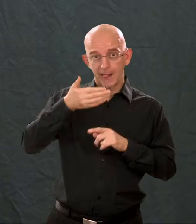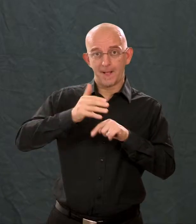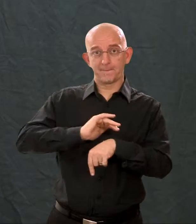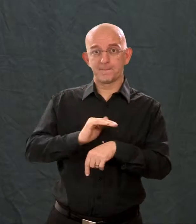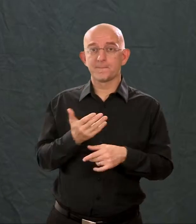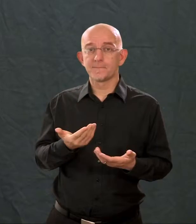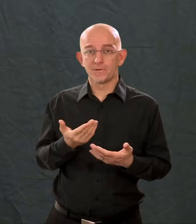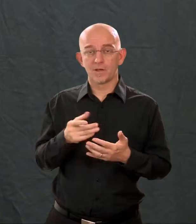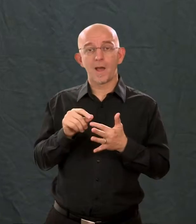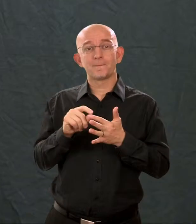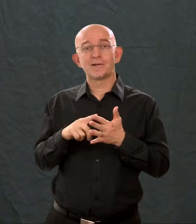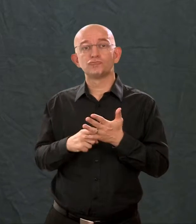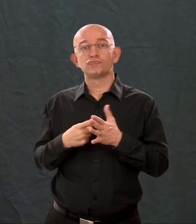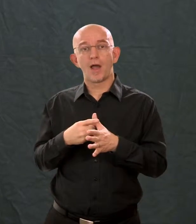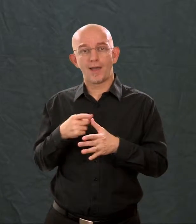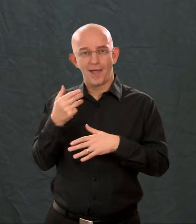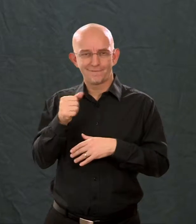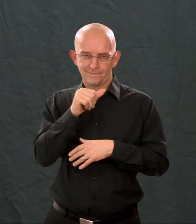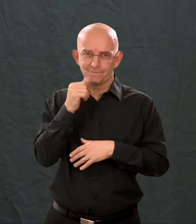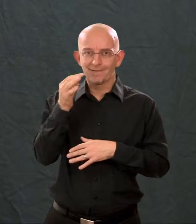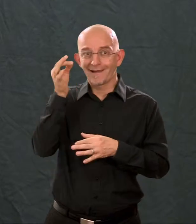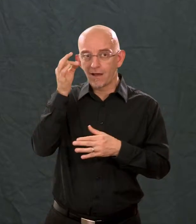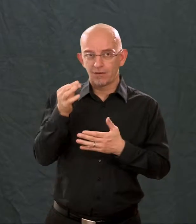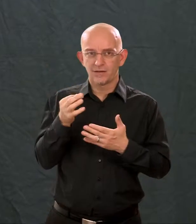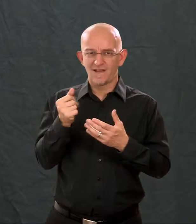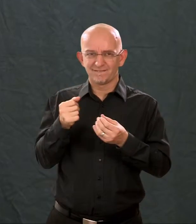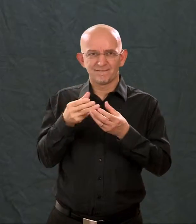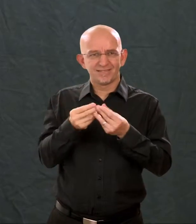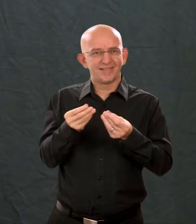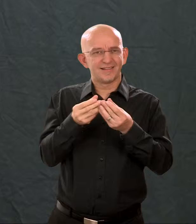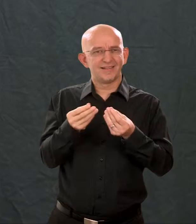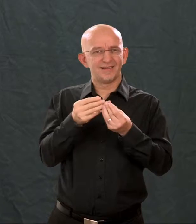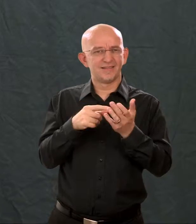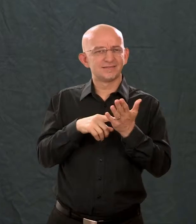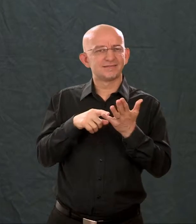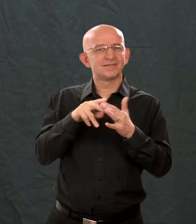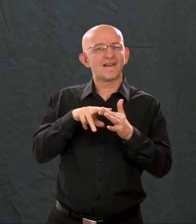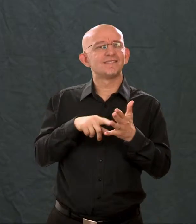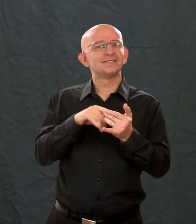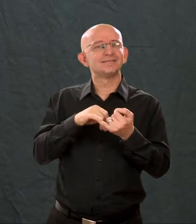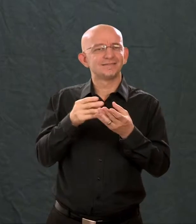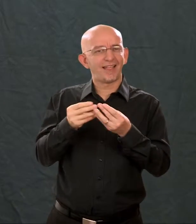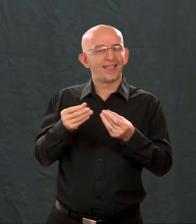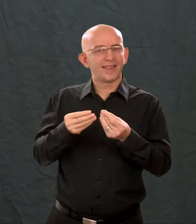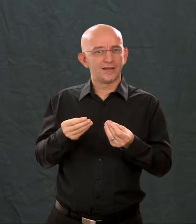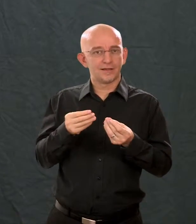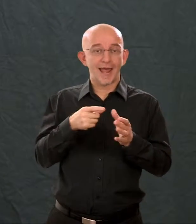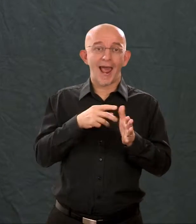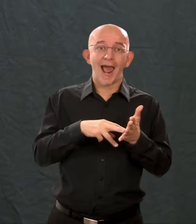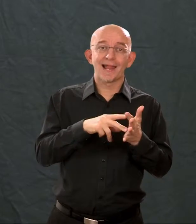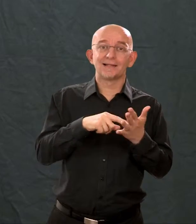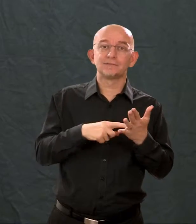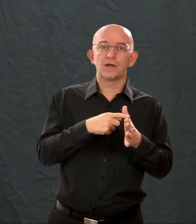hair, whereas Petra had some really nice hair that came out in tufts. Annetta was a very elegant doll with